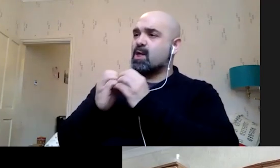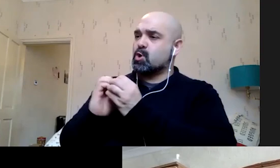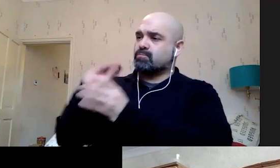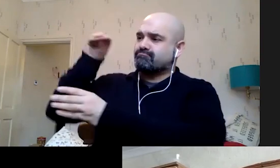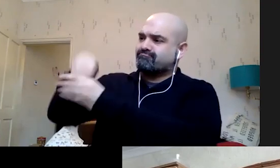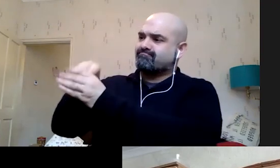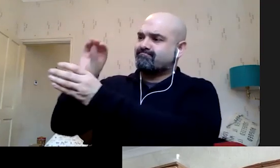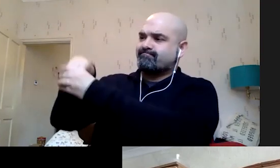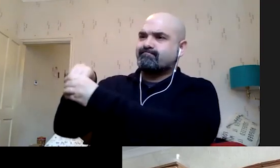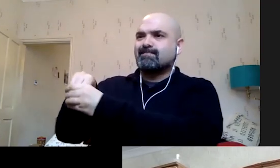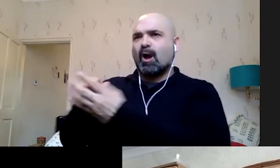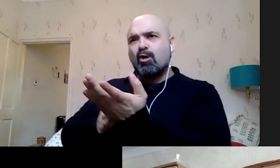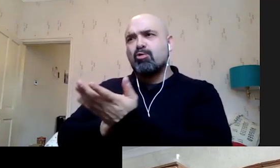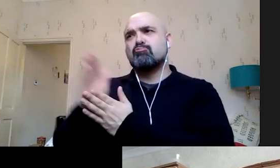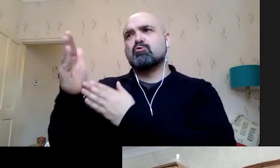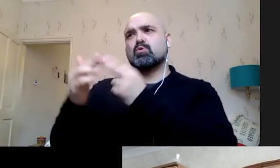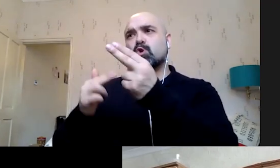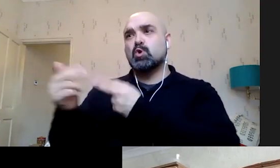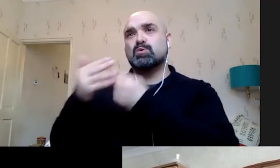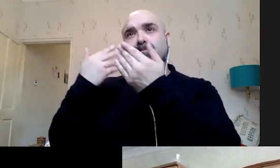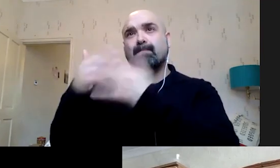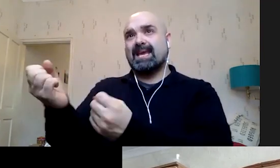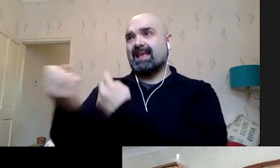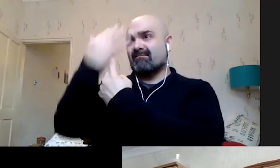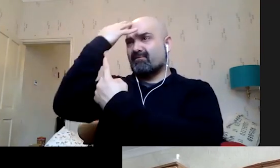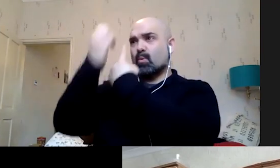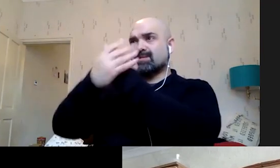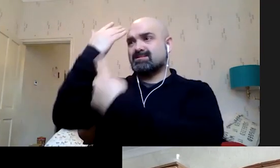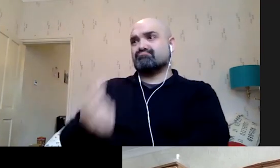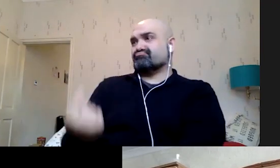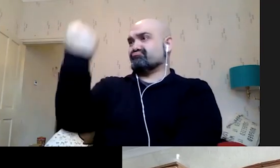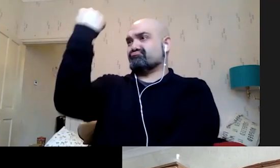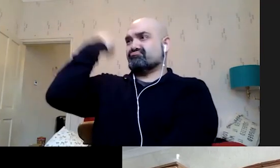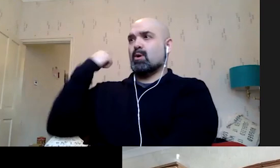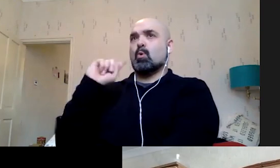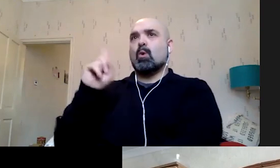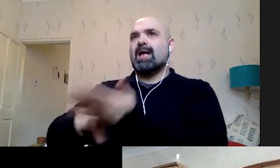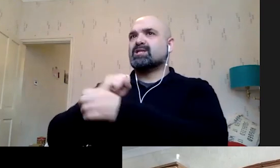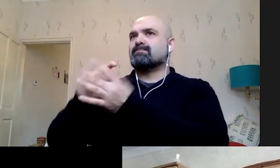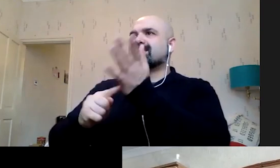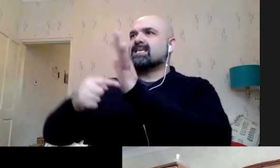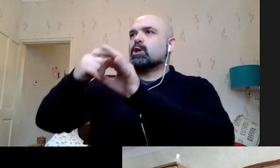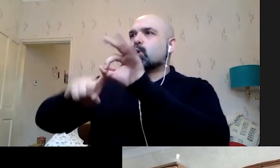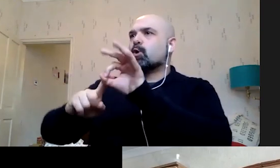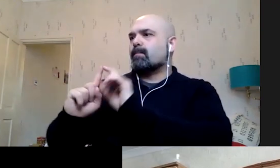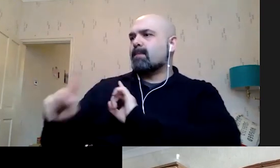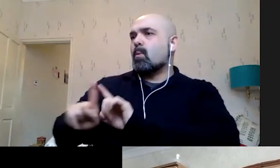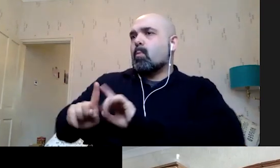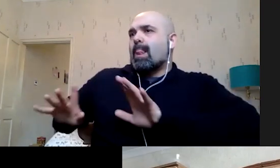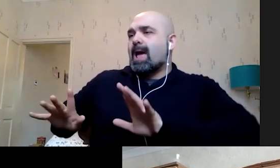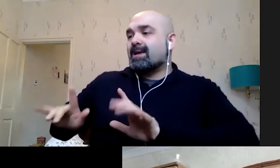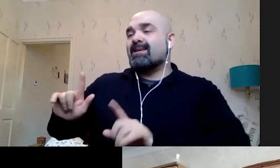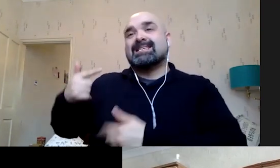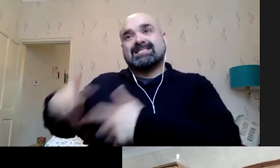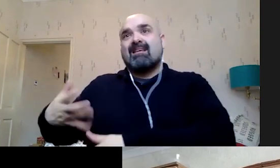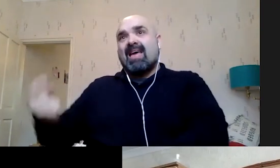said, through the media, through the news, were instilled in their minds about what LGBTQ people were like, are probably still there unless